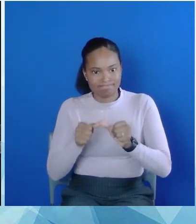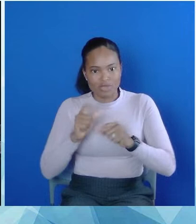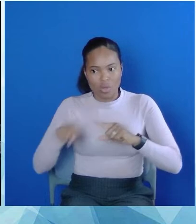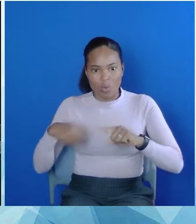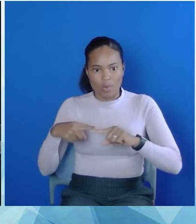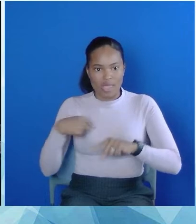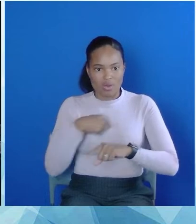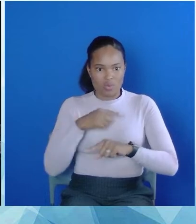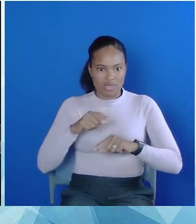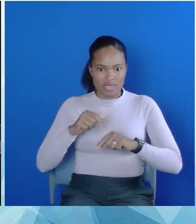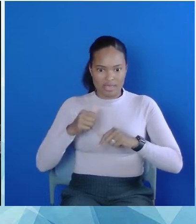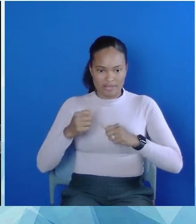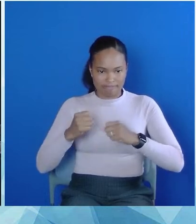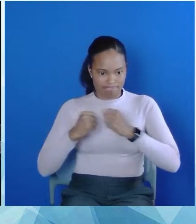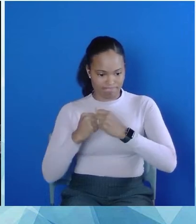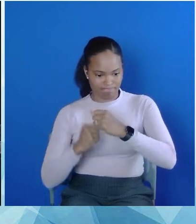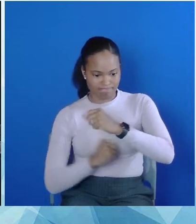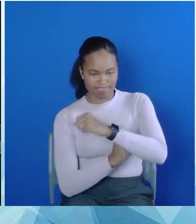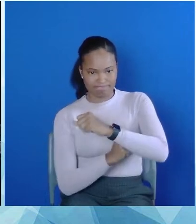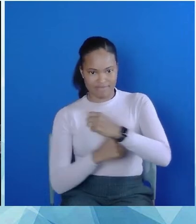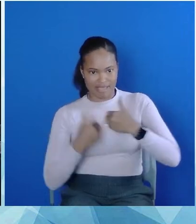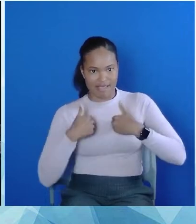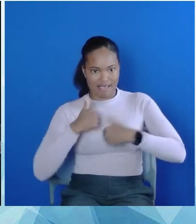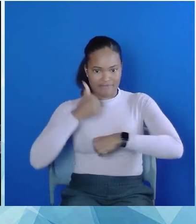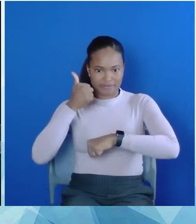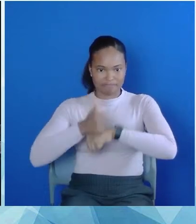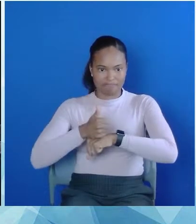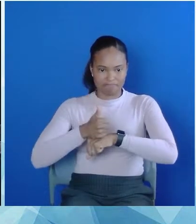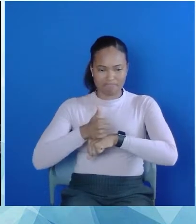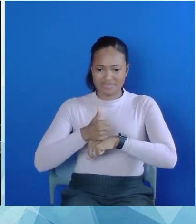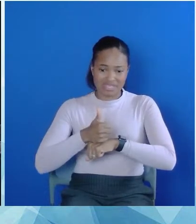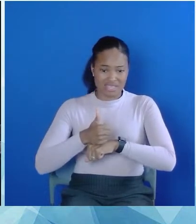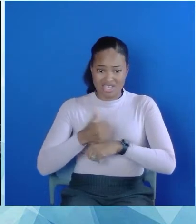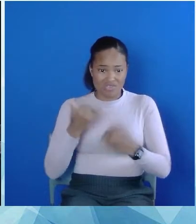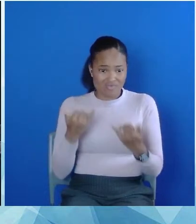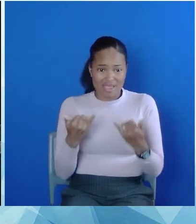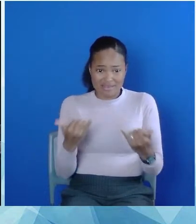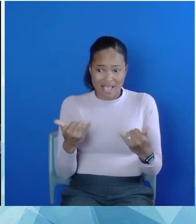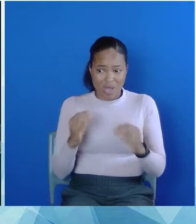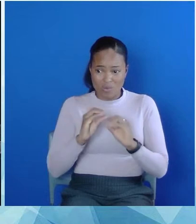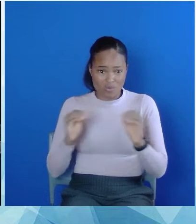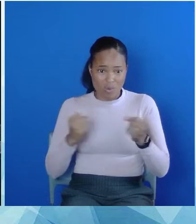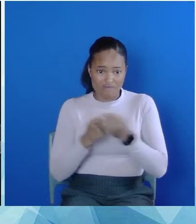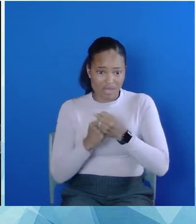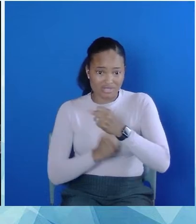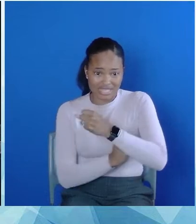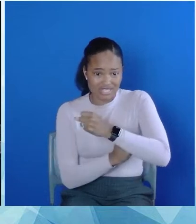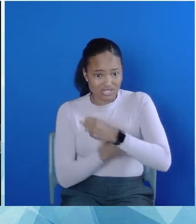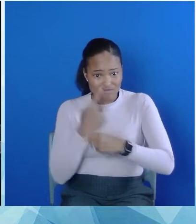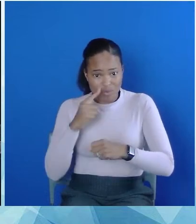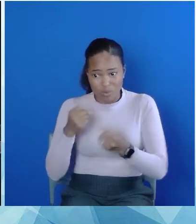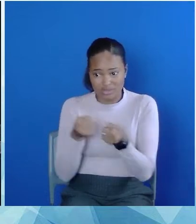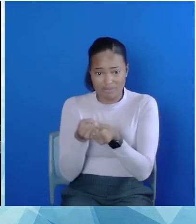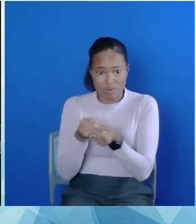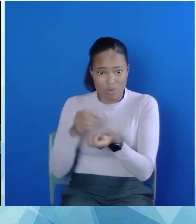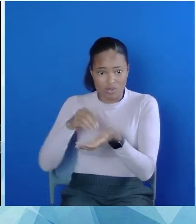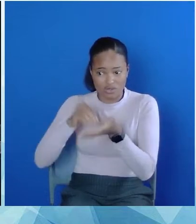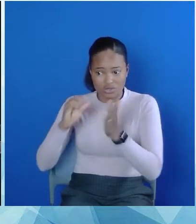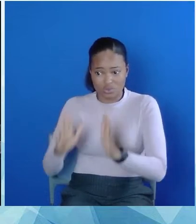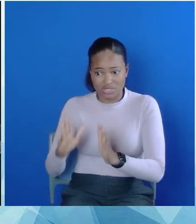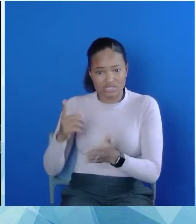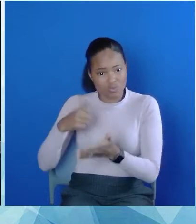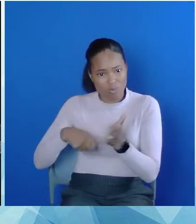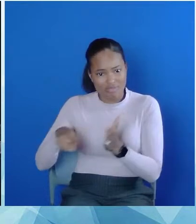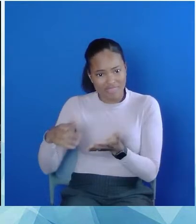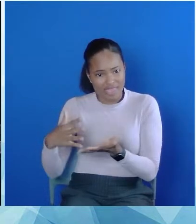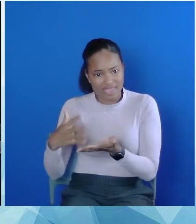The problem is that we do not have a foundation to support what our kids deserve. So we